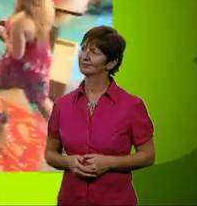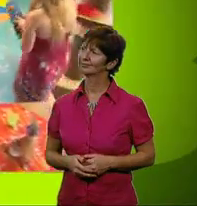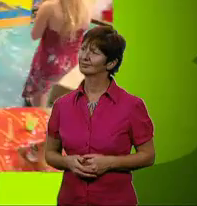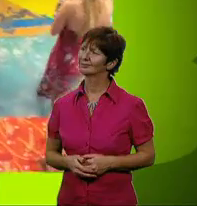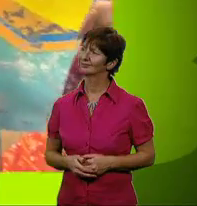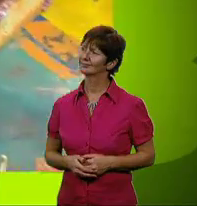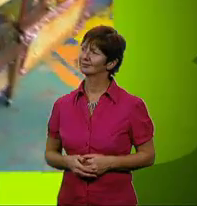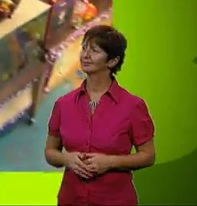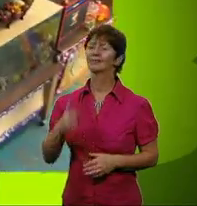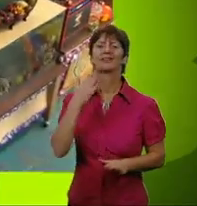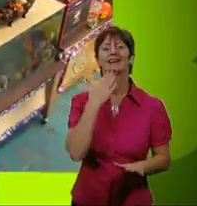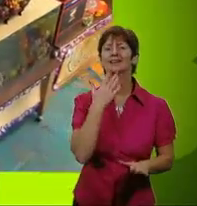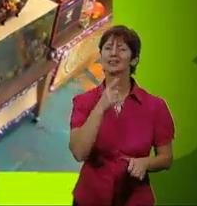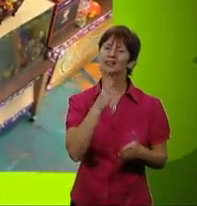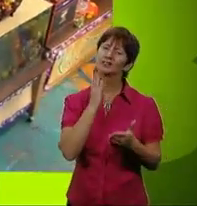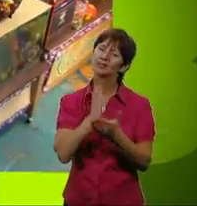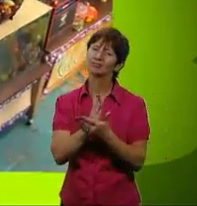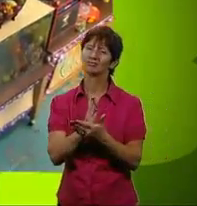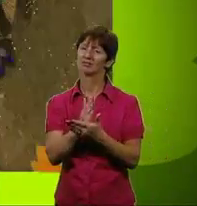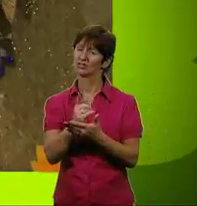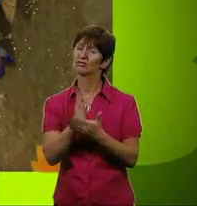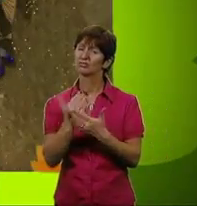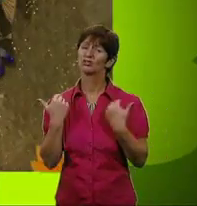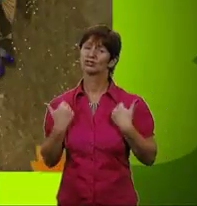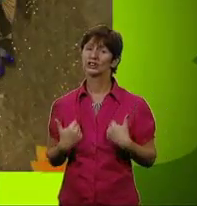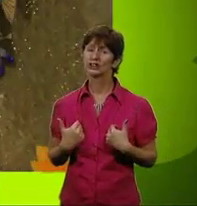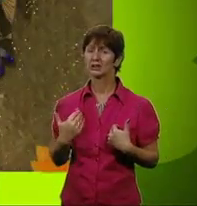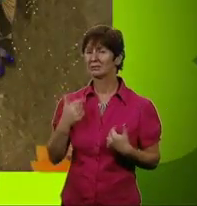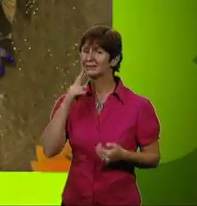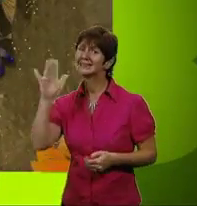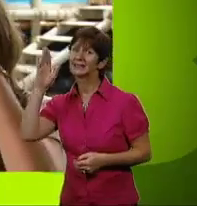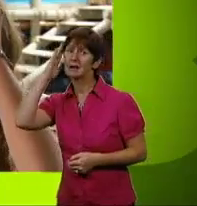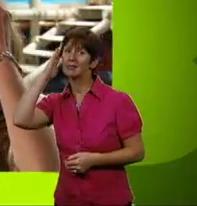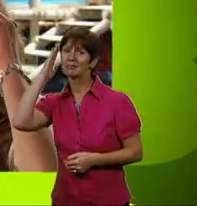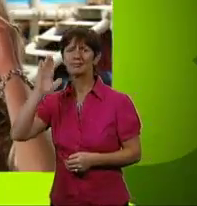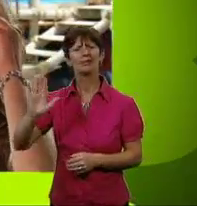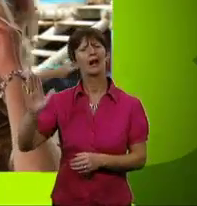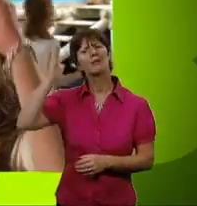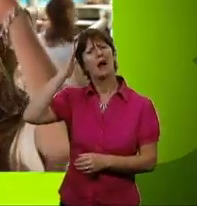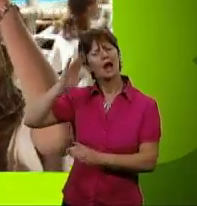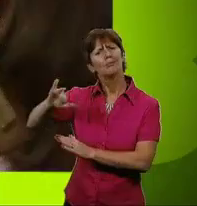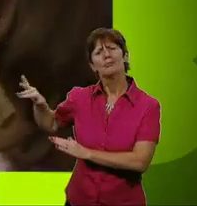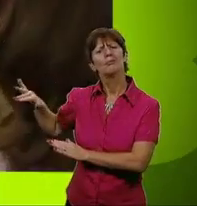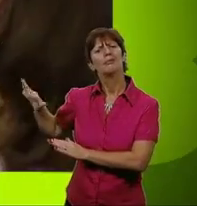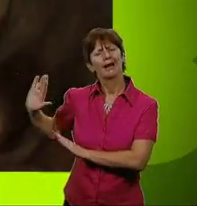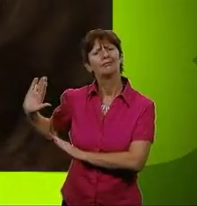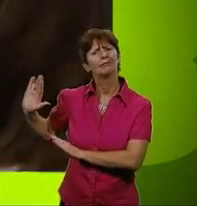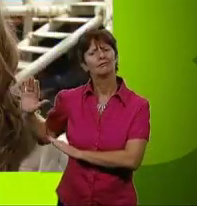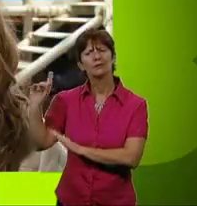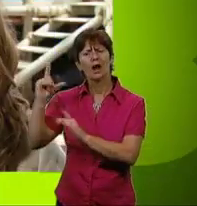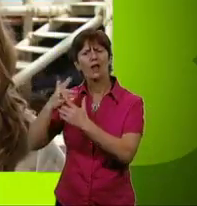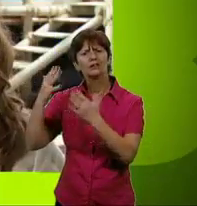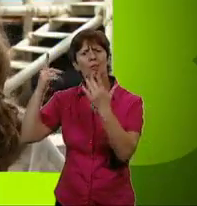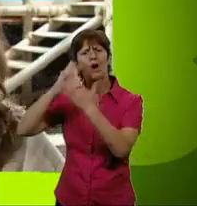You really are a rich kid. Think I might pop home to see mum. Leave her out of this. She's got enough to worry about without some repulsive ghost sliming